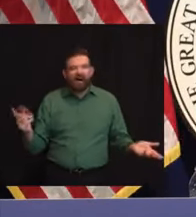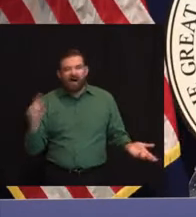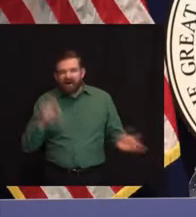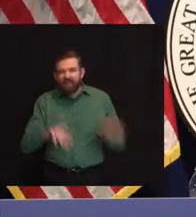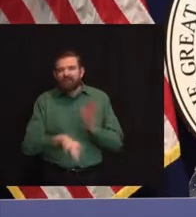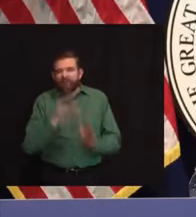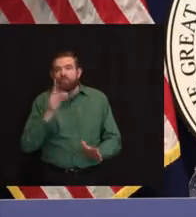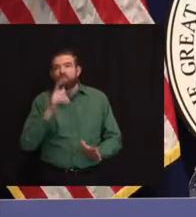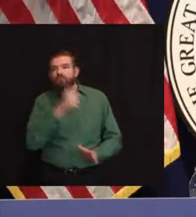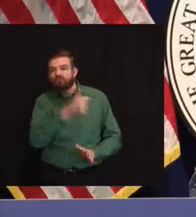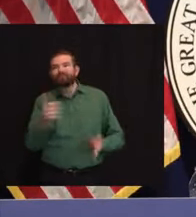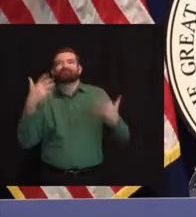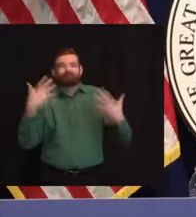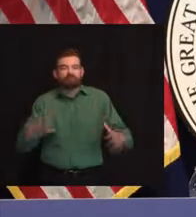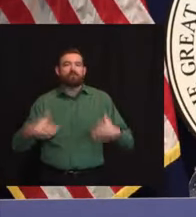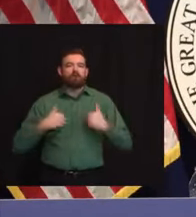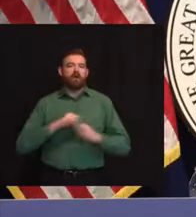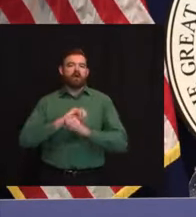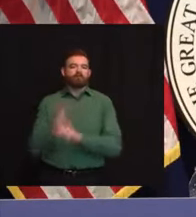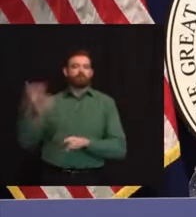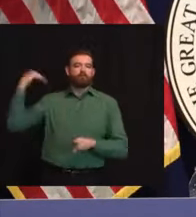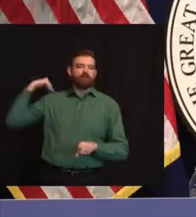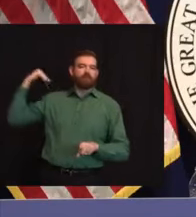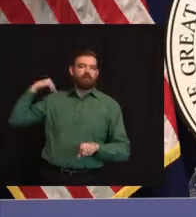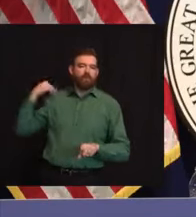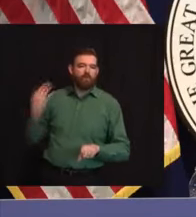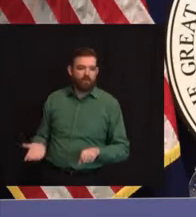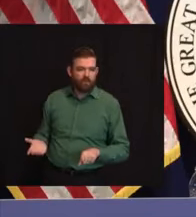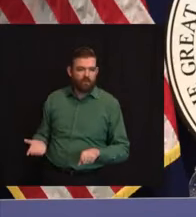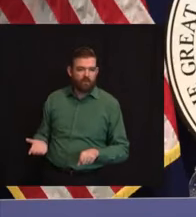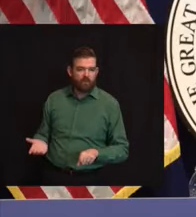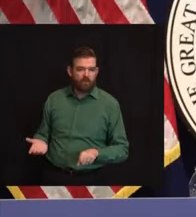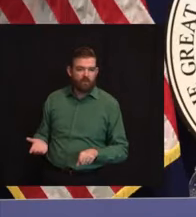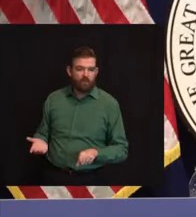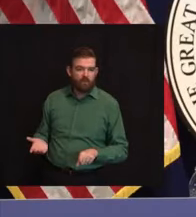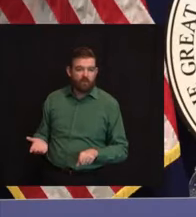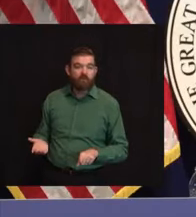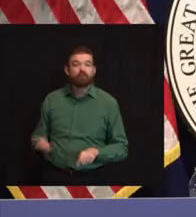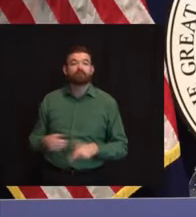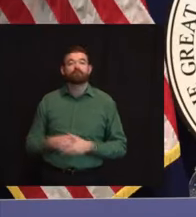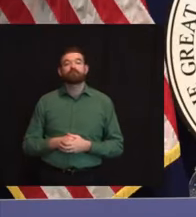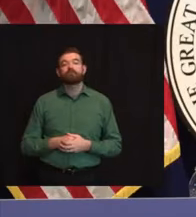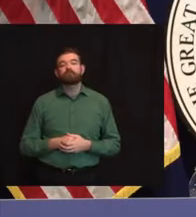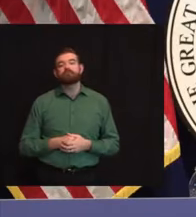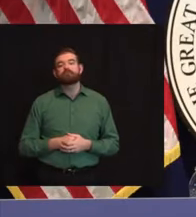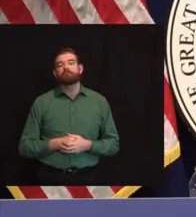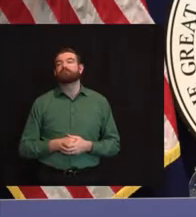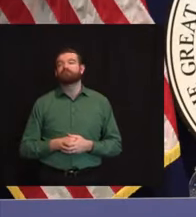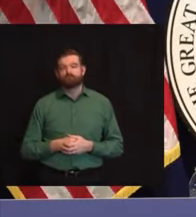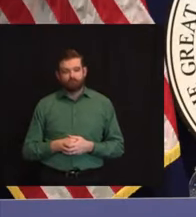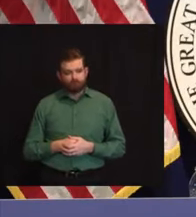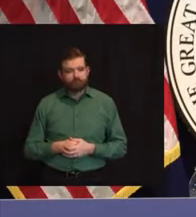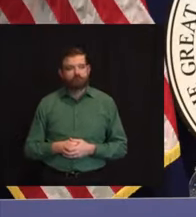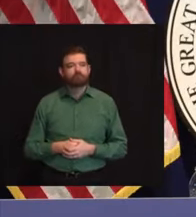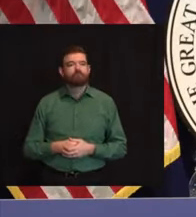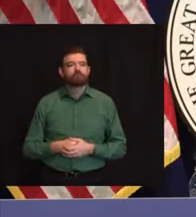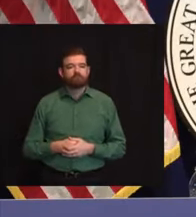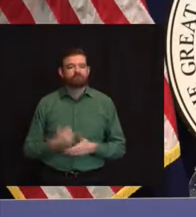an important footnote to that. I thought we had made this point earlier, and John, if we haven't, that's probably on me. When we